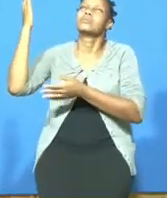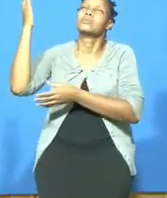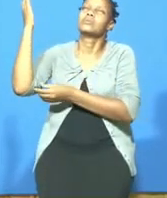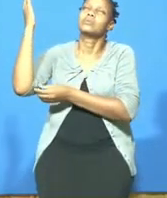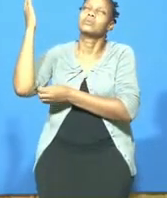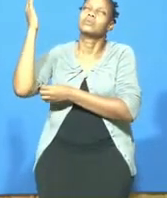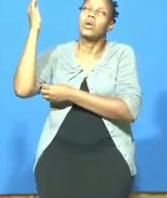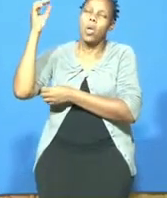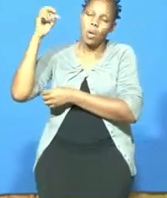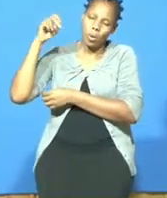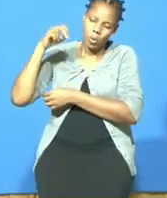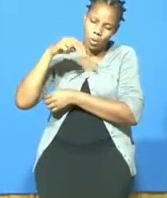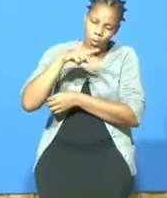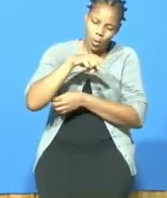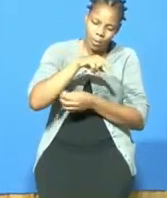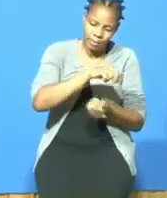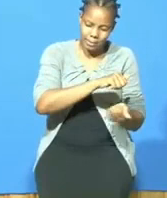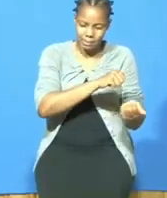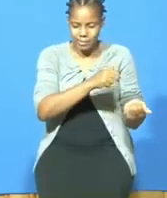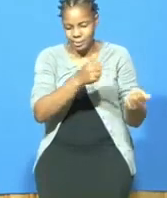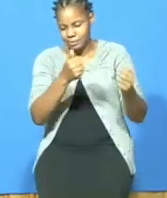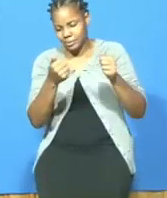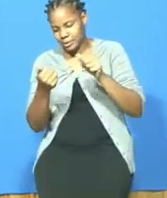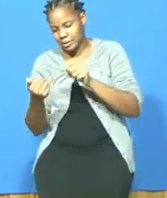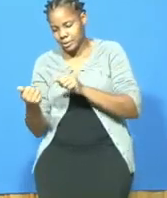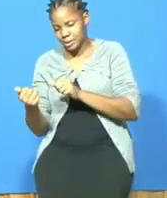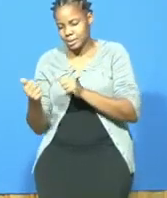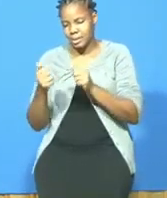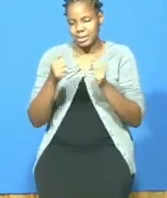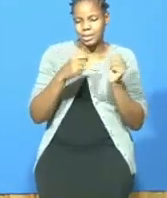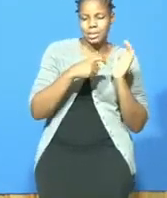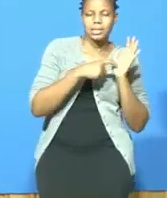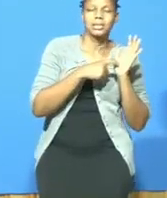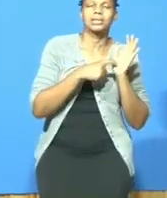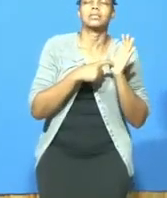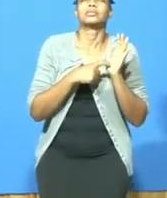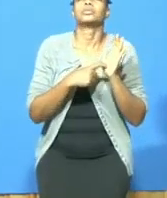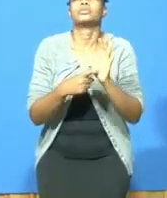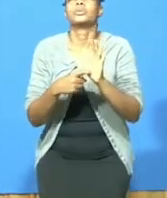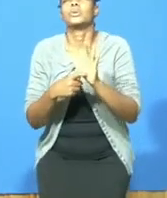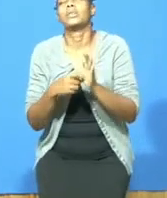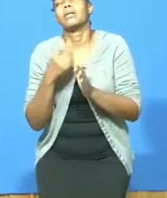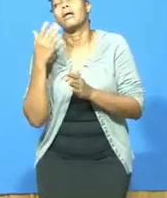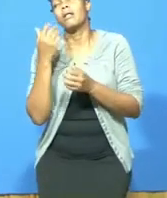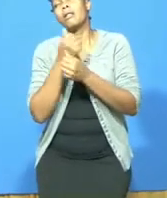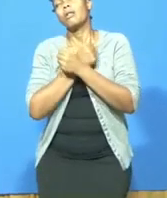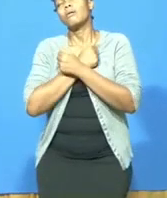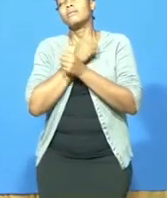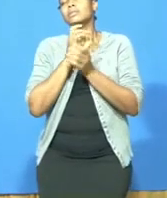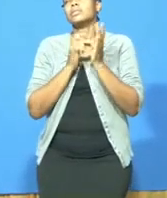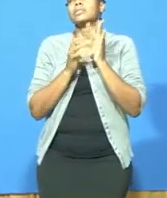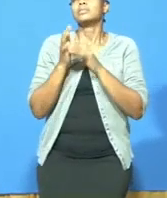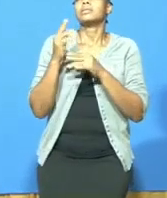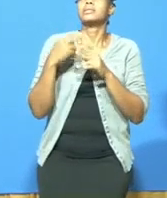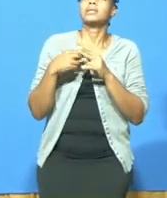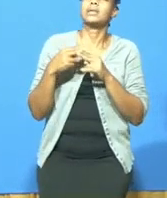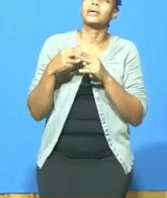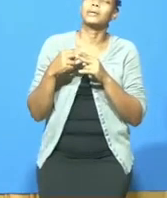into the watery grave of baptism and demonstrate their love. In Jesus' name we